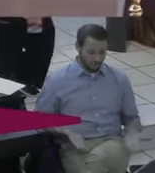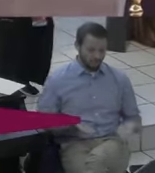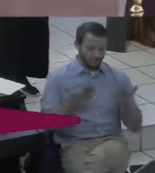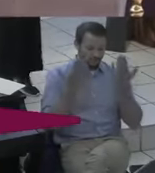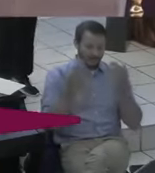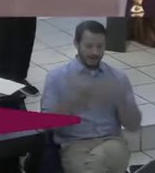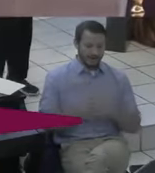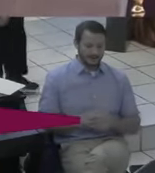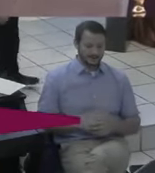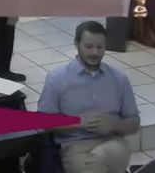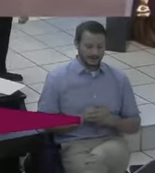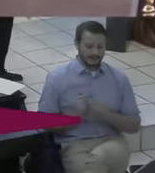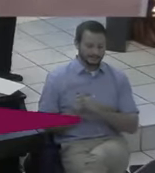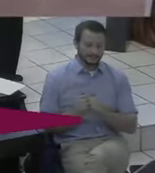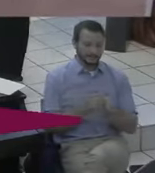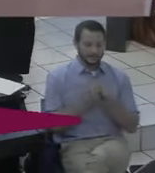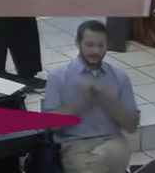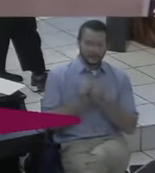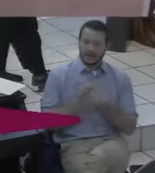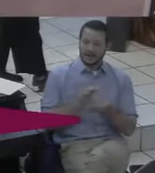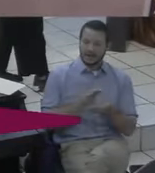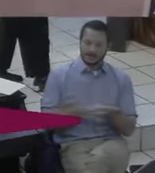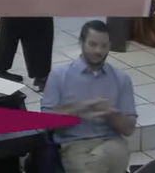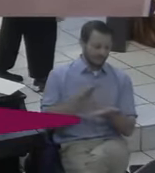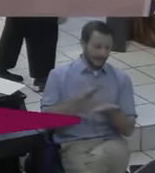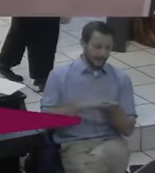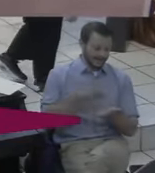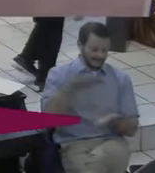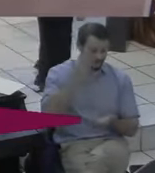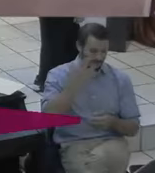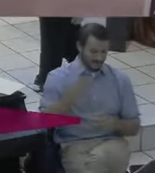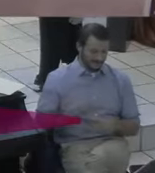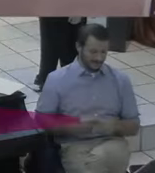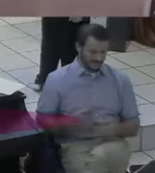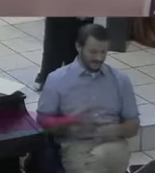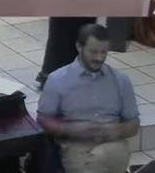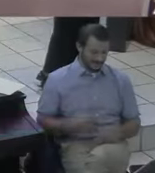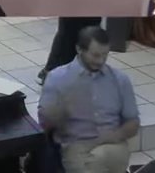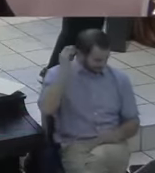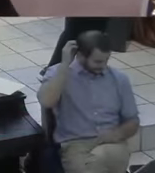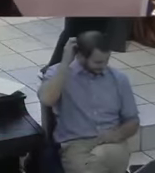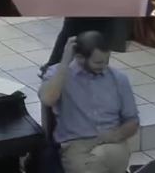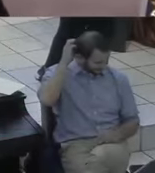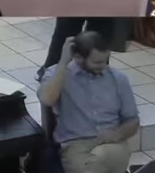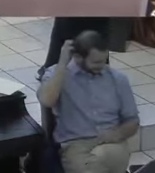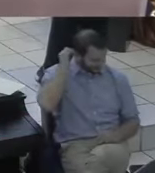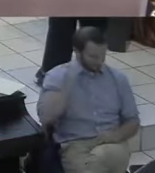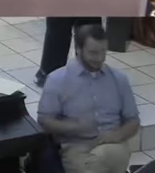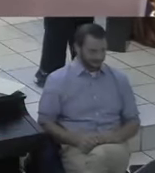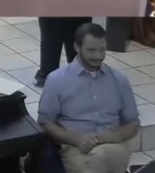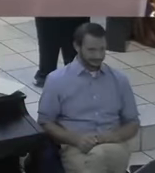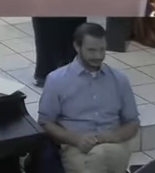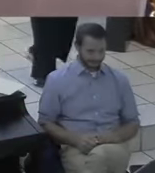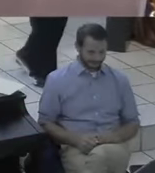name. Rise up together, praise God's